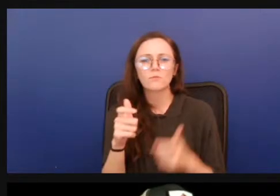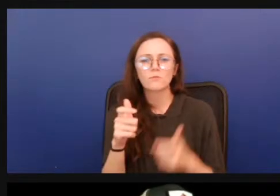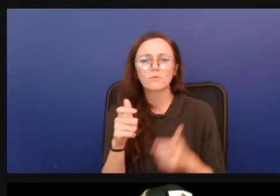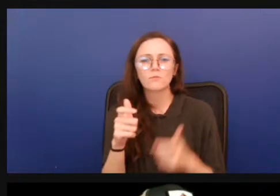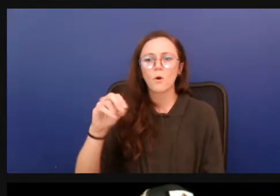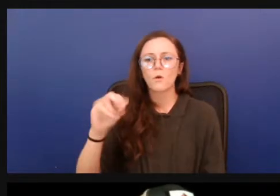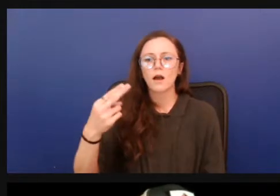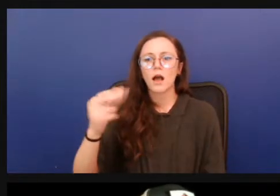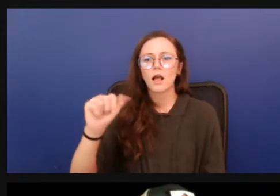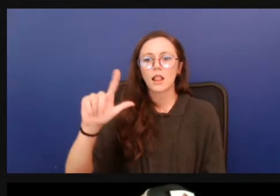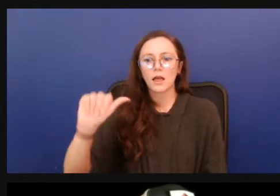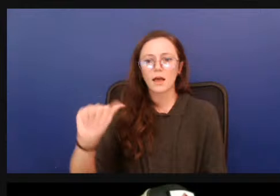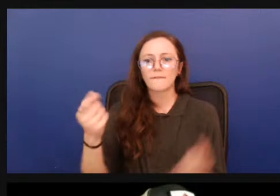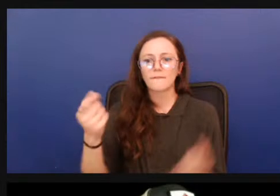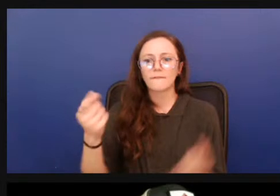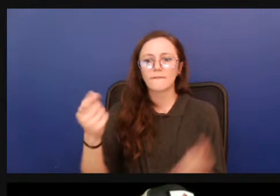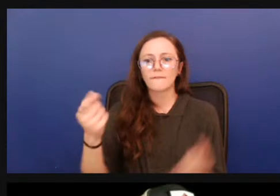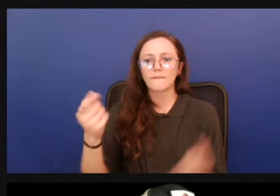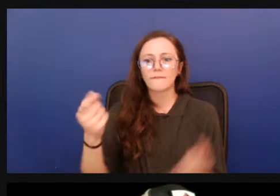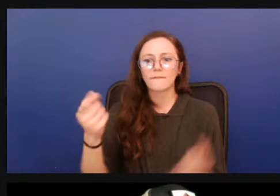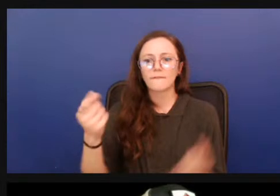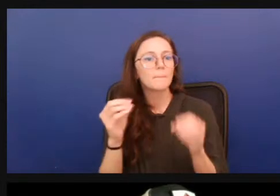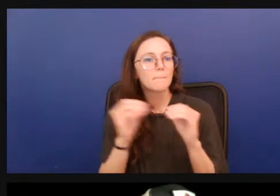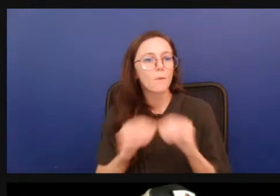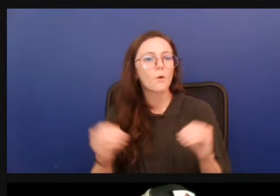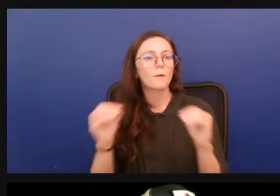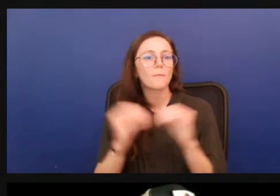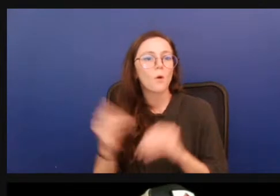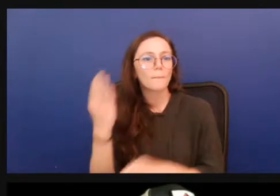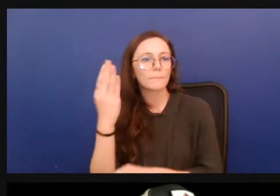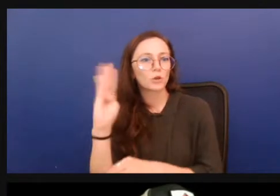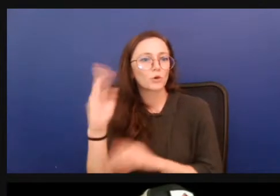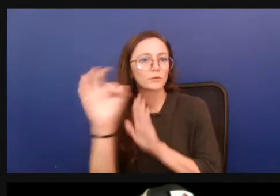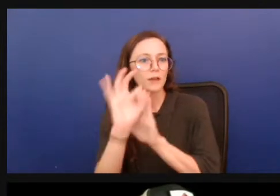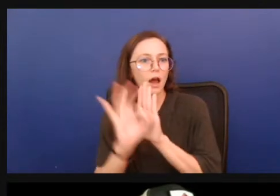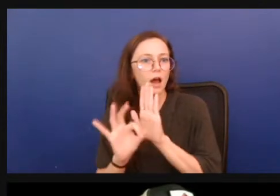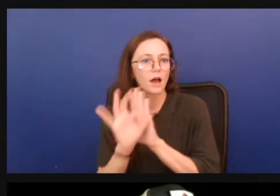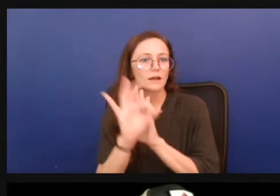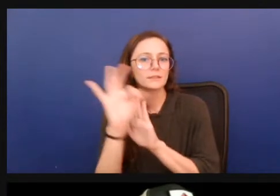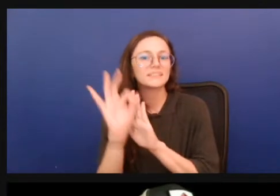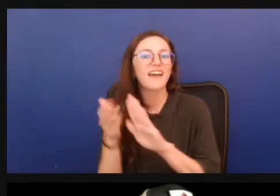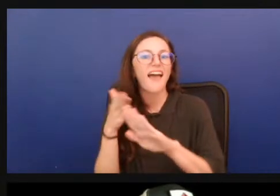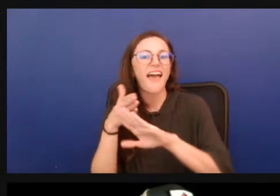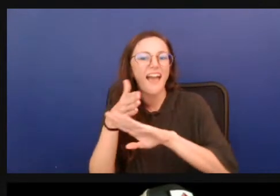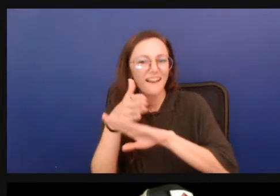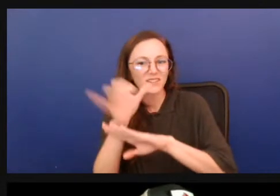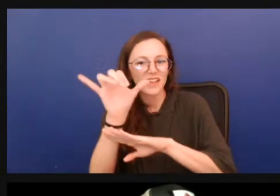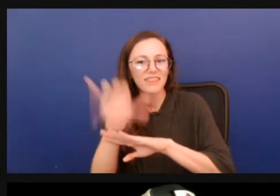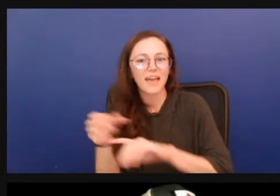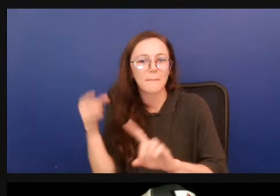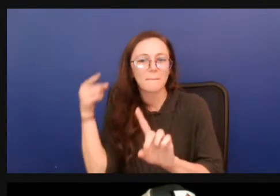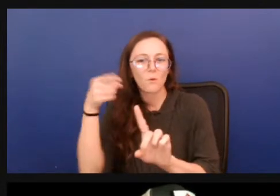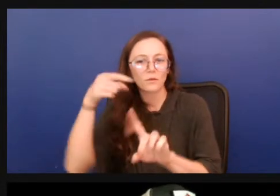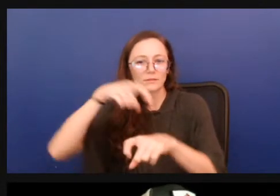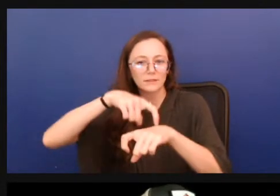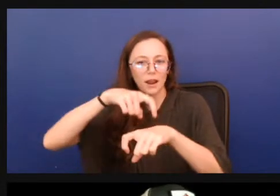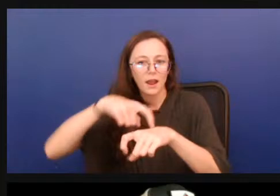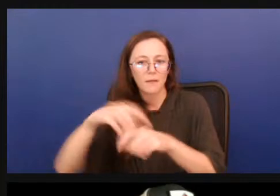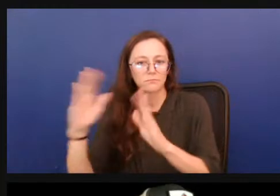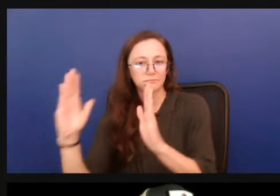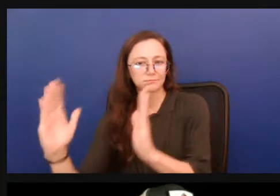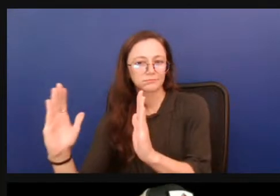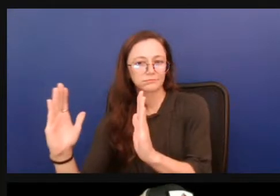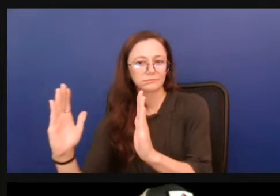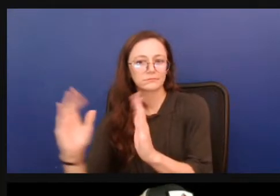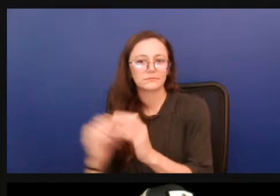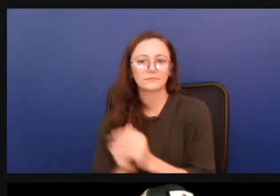dots after this point in time when the earthquake occurred. So very slight increase there at depth. So we're not capturing a full